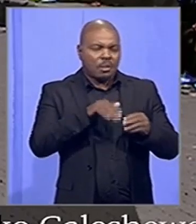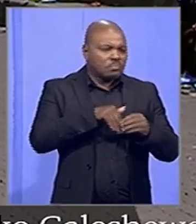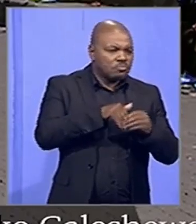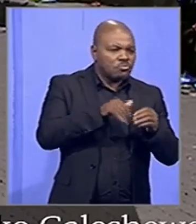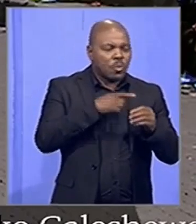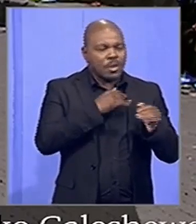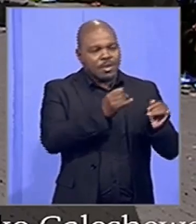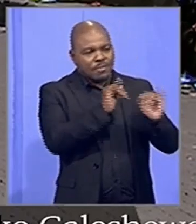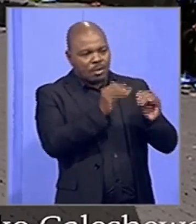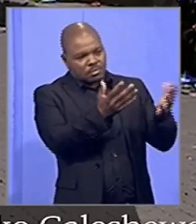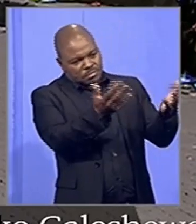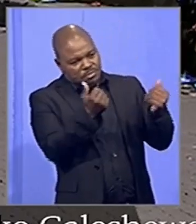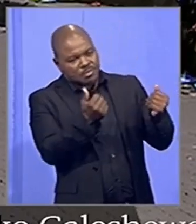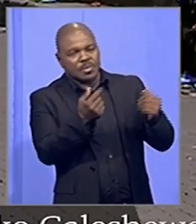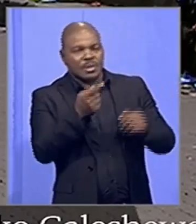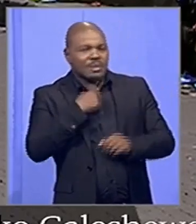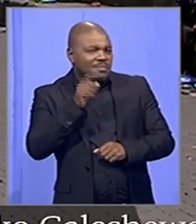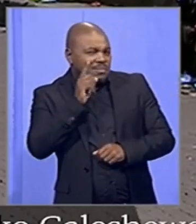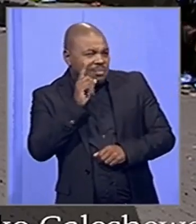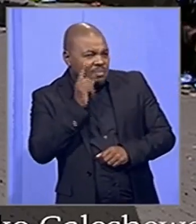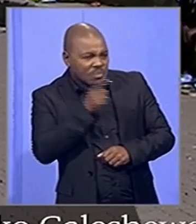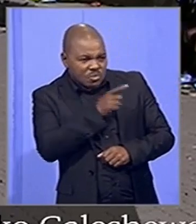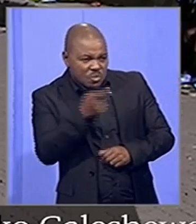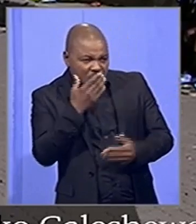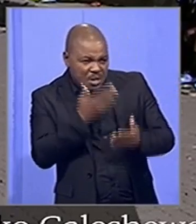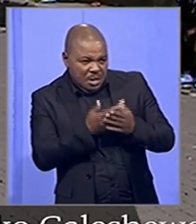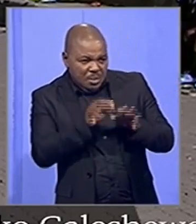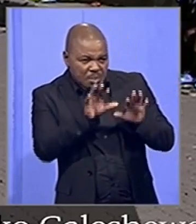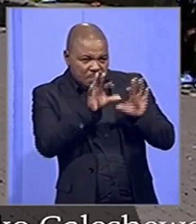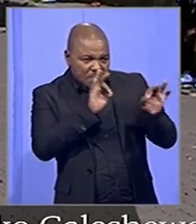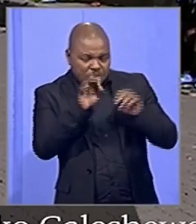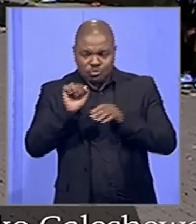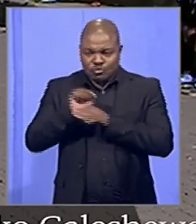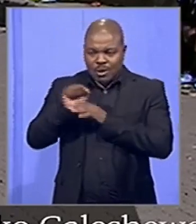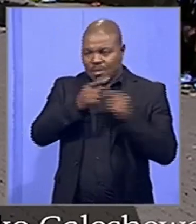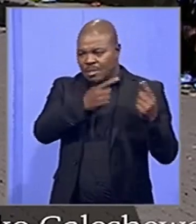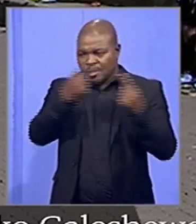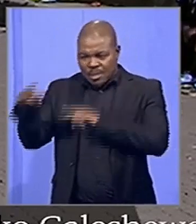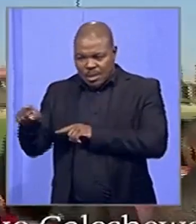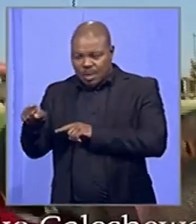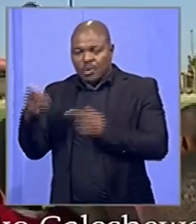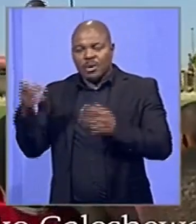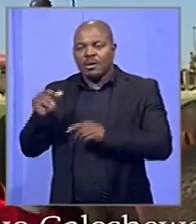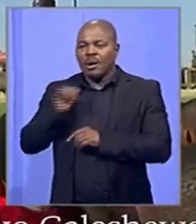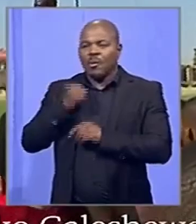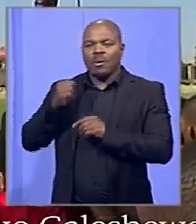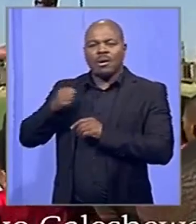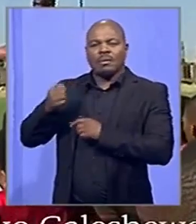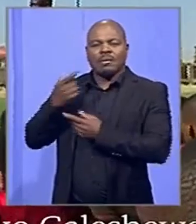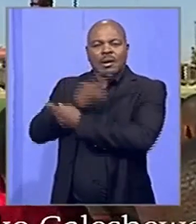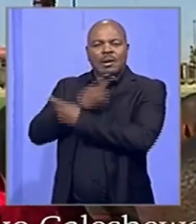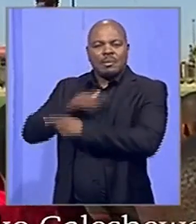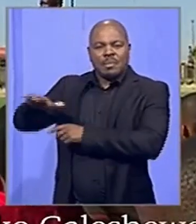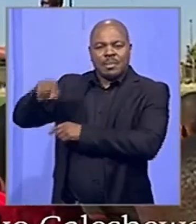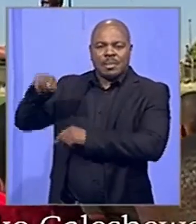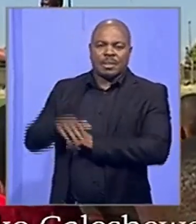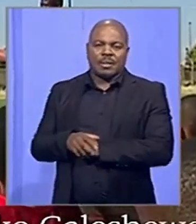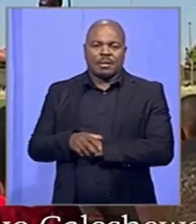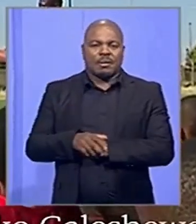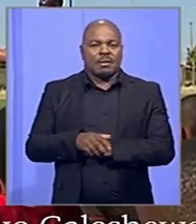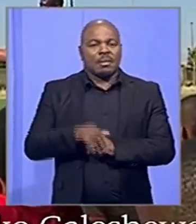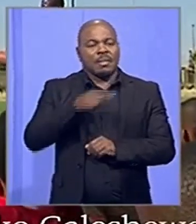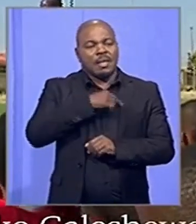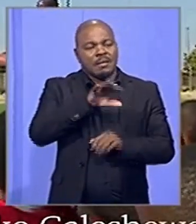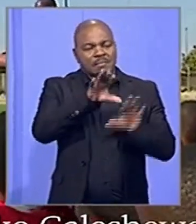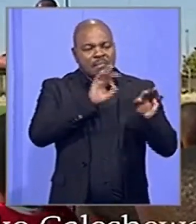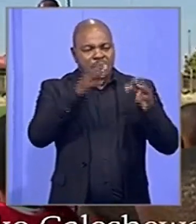invite them to come to see if some of them can be invited to a trial in our teams at Korkop. Ke dipapadi tse tharo tse kgethuweng ho ya